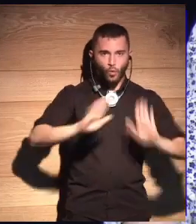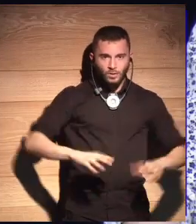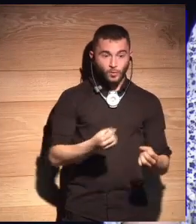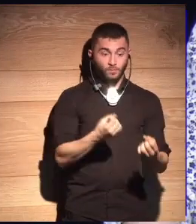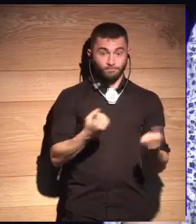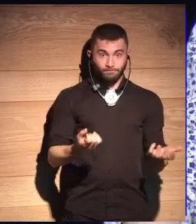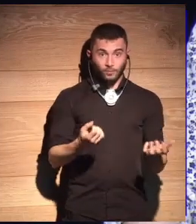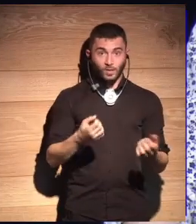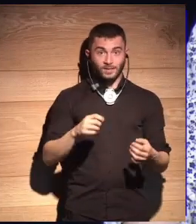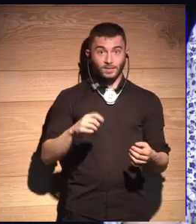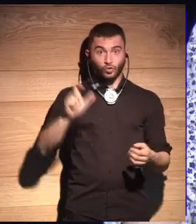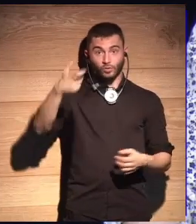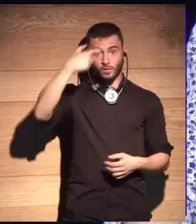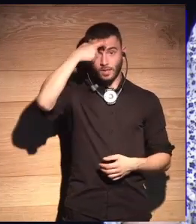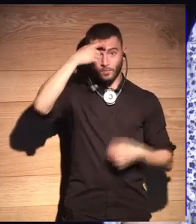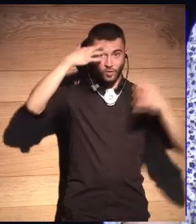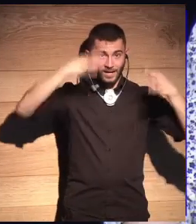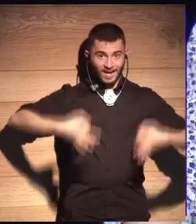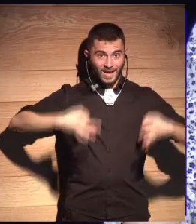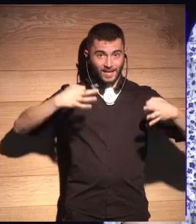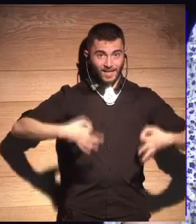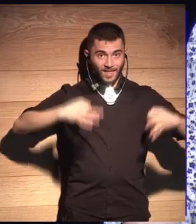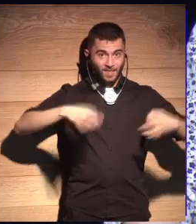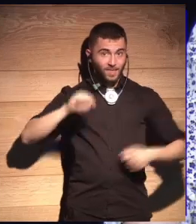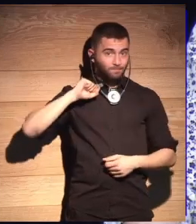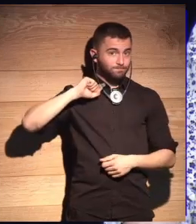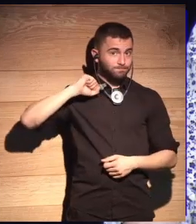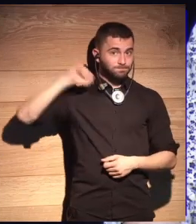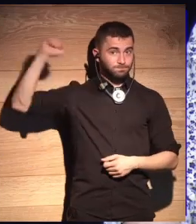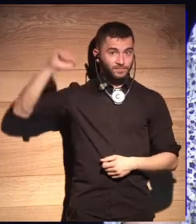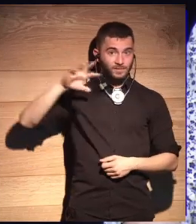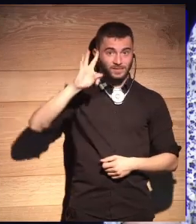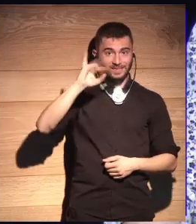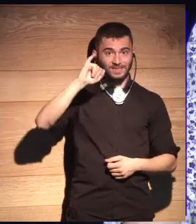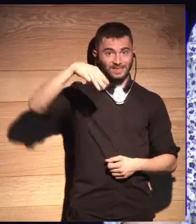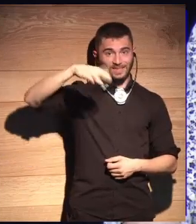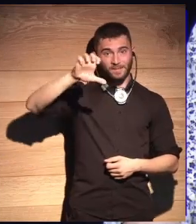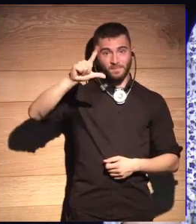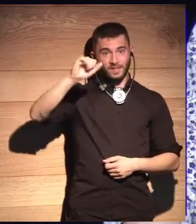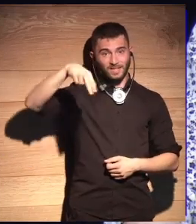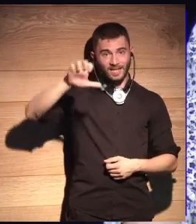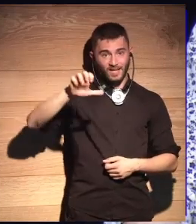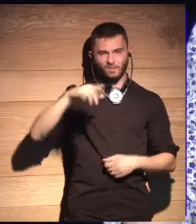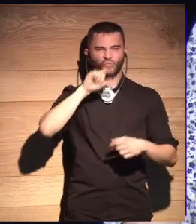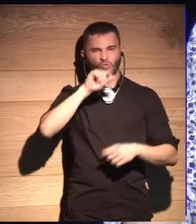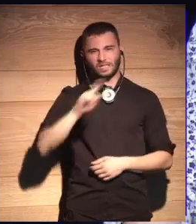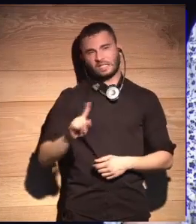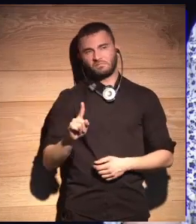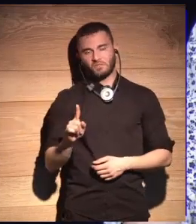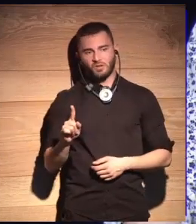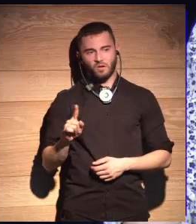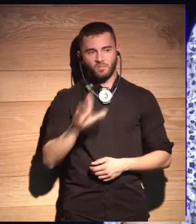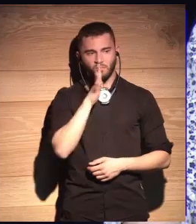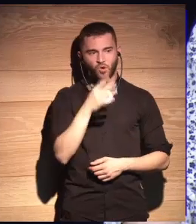the country has not changed so much, but the conception, our conception of reality is so linked to